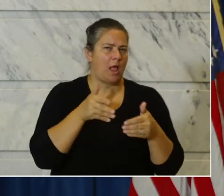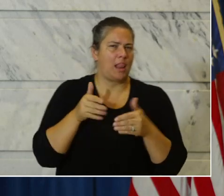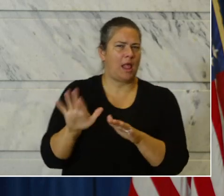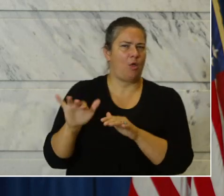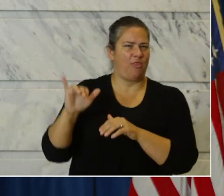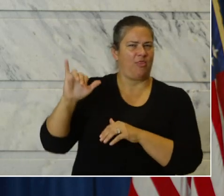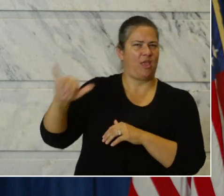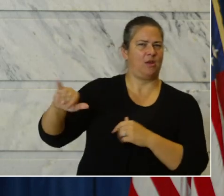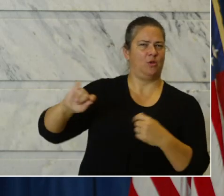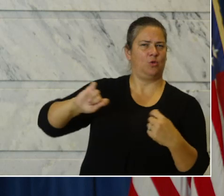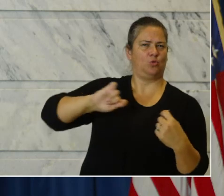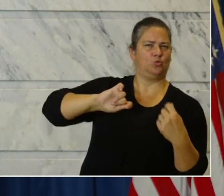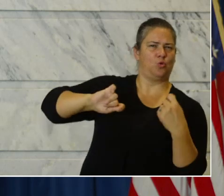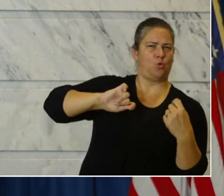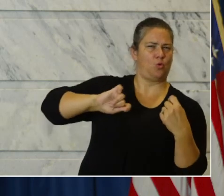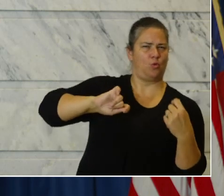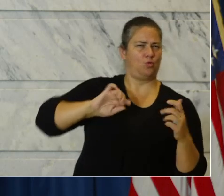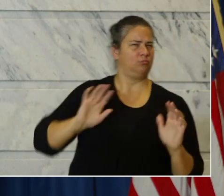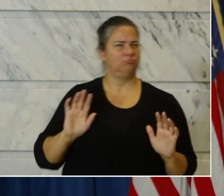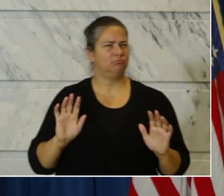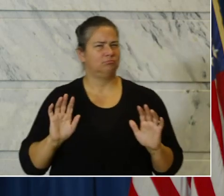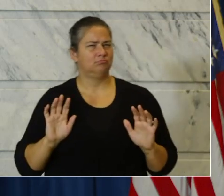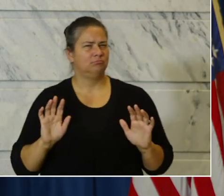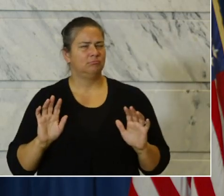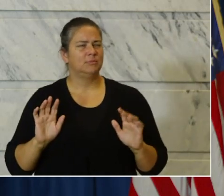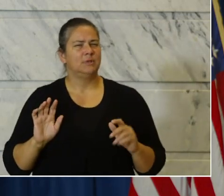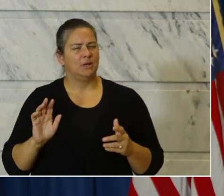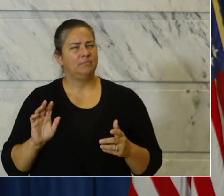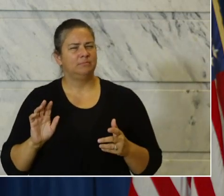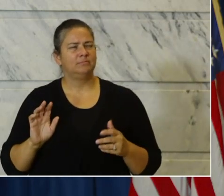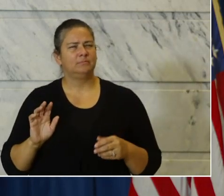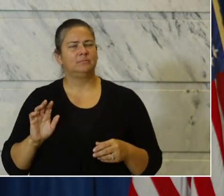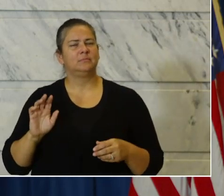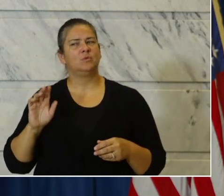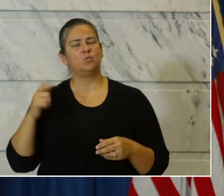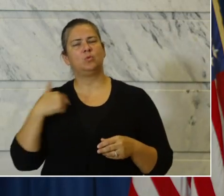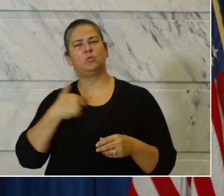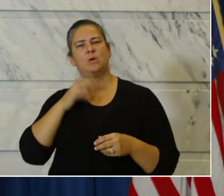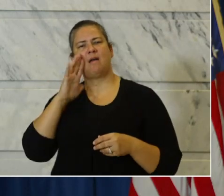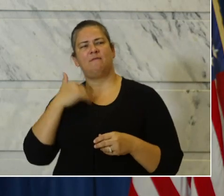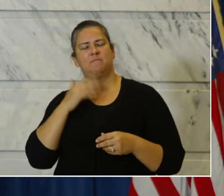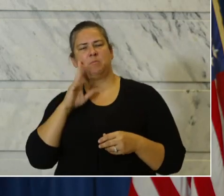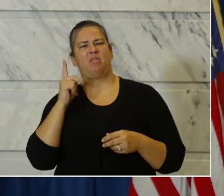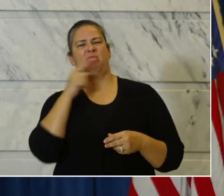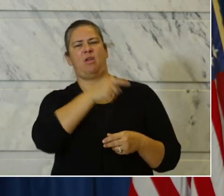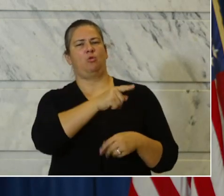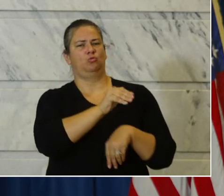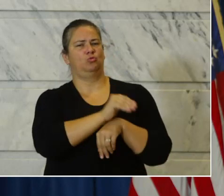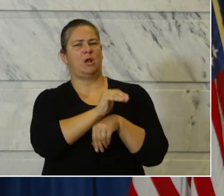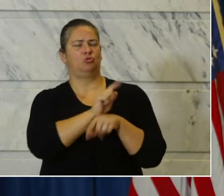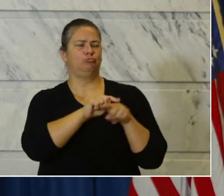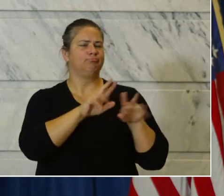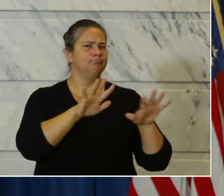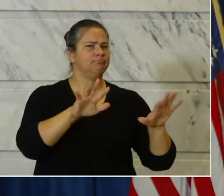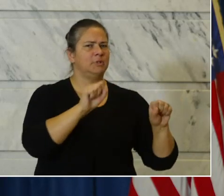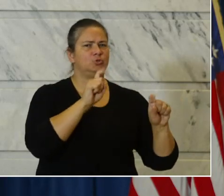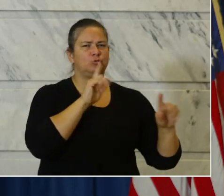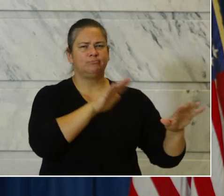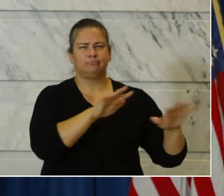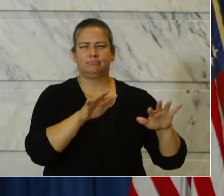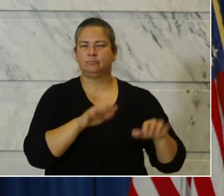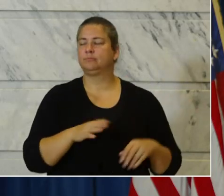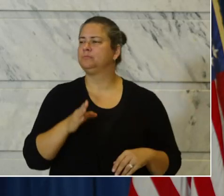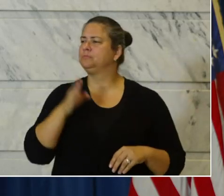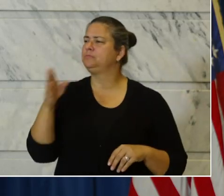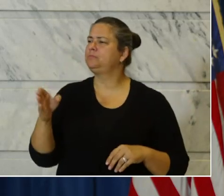happen. And that does take a sufficient presence, which will be out tonight. Joe. The state has recently